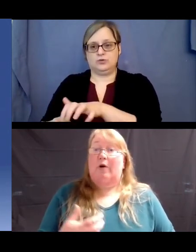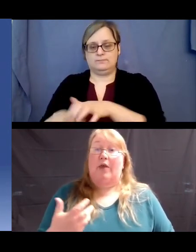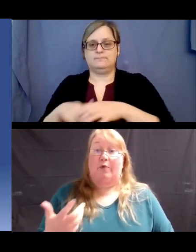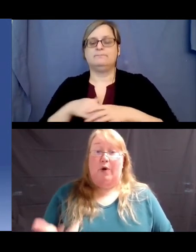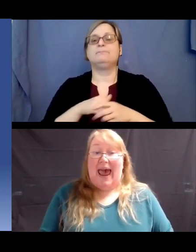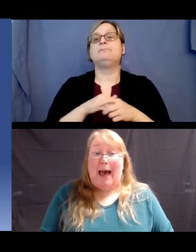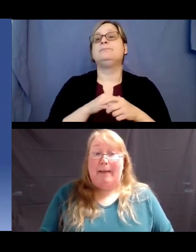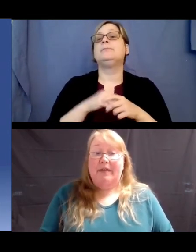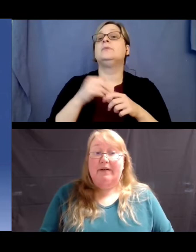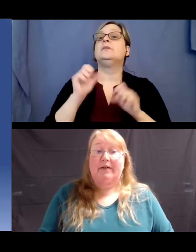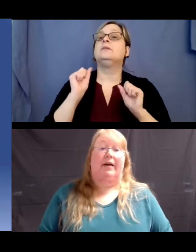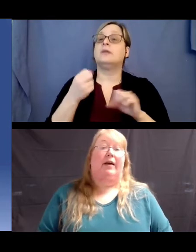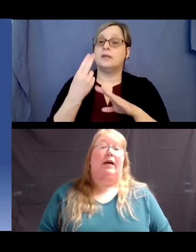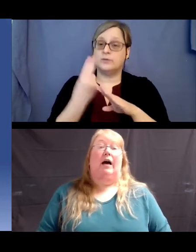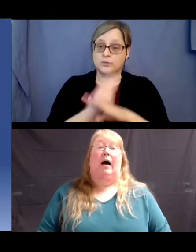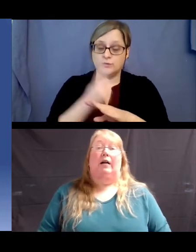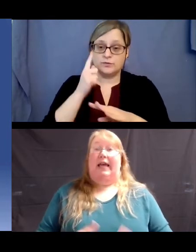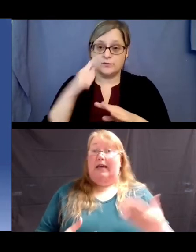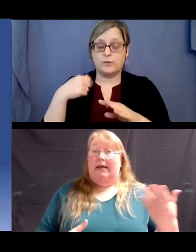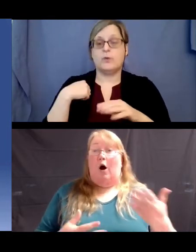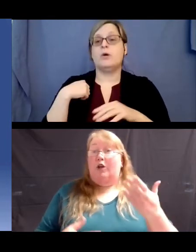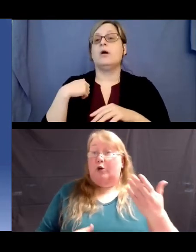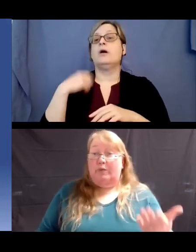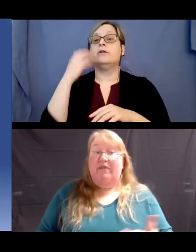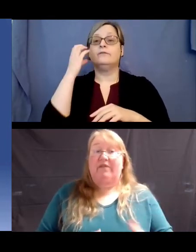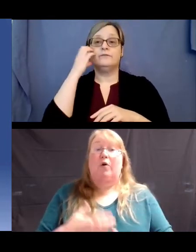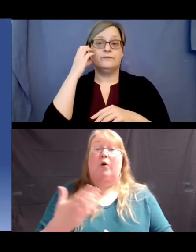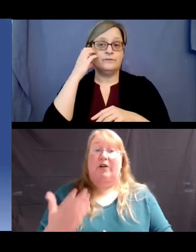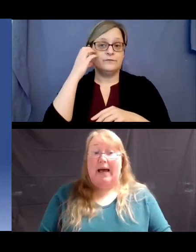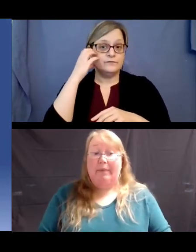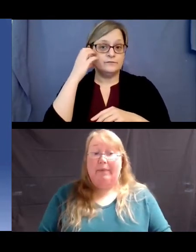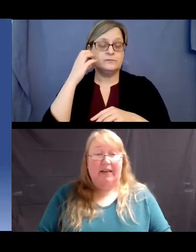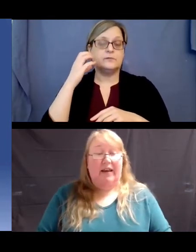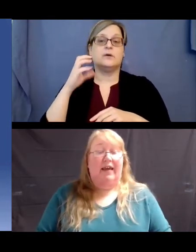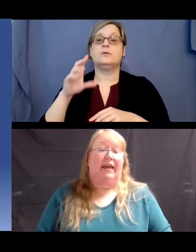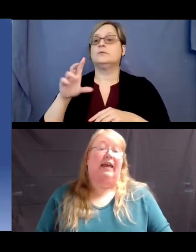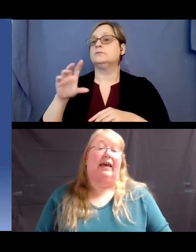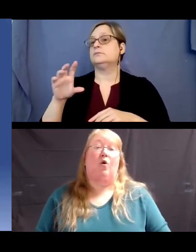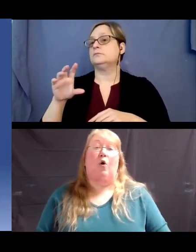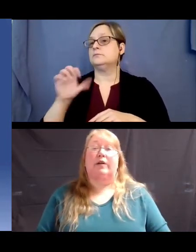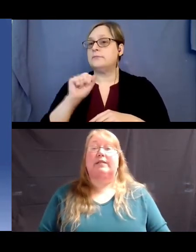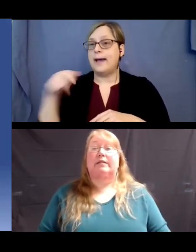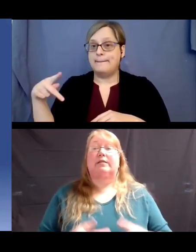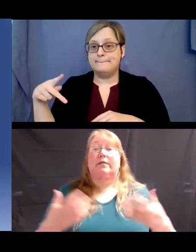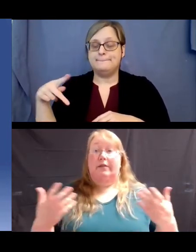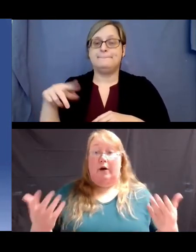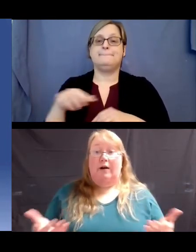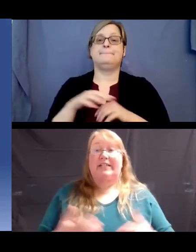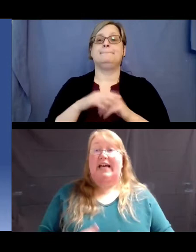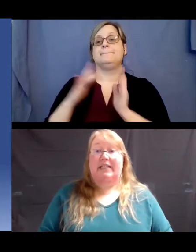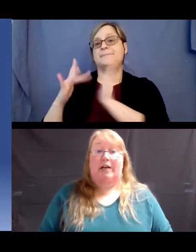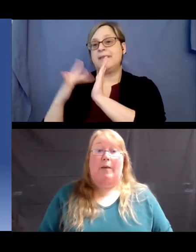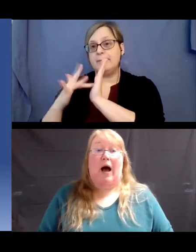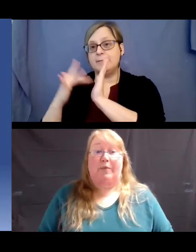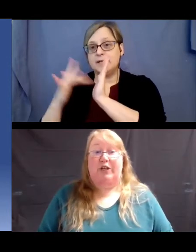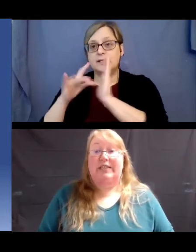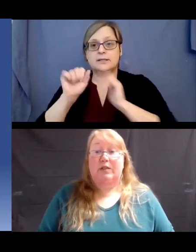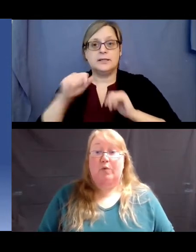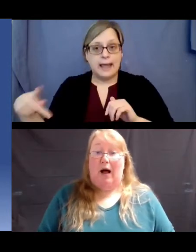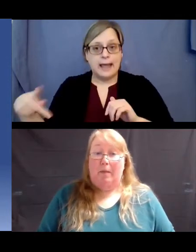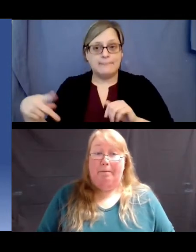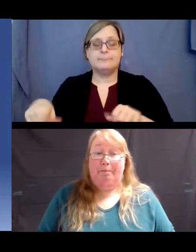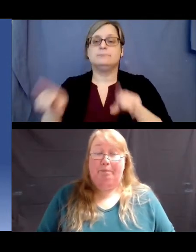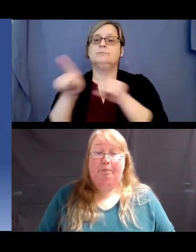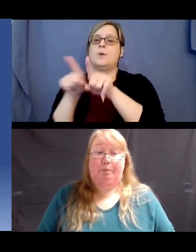device through an app, like on your smartphone or tablet. And of course, there are desktop options